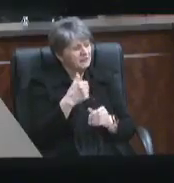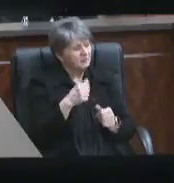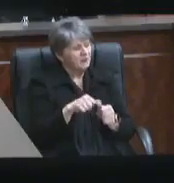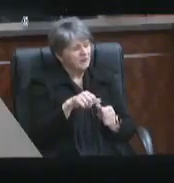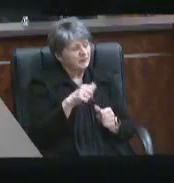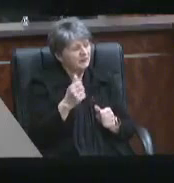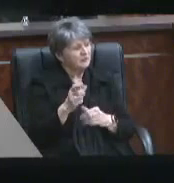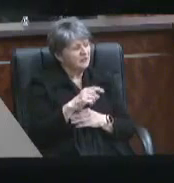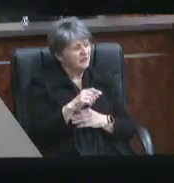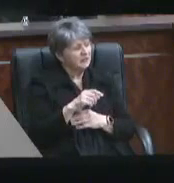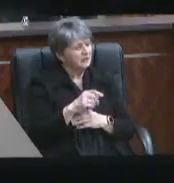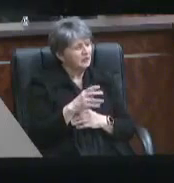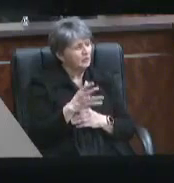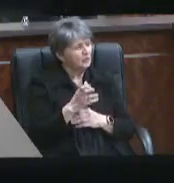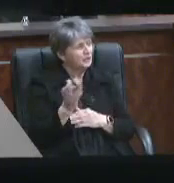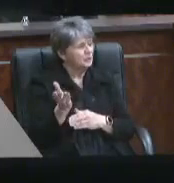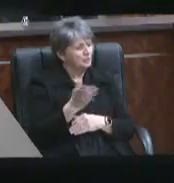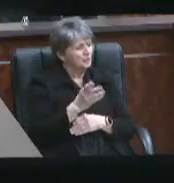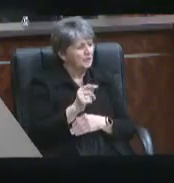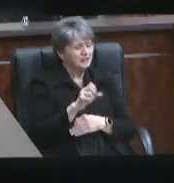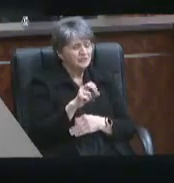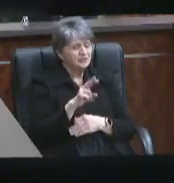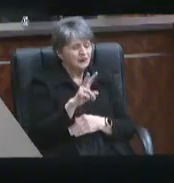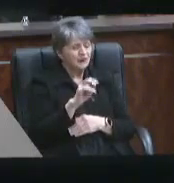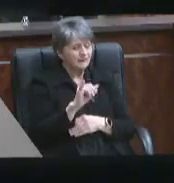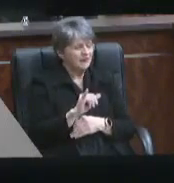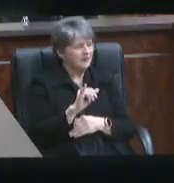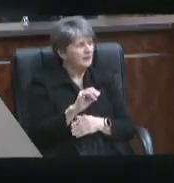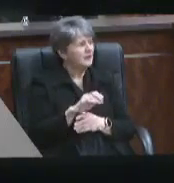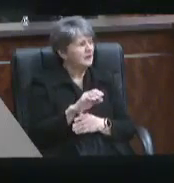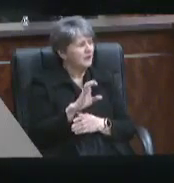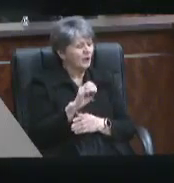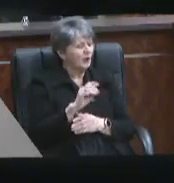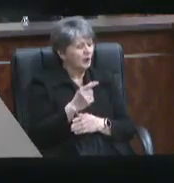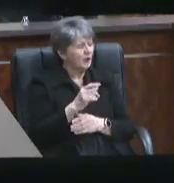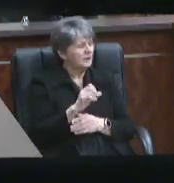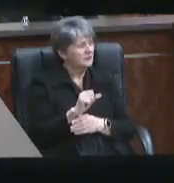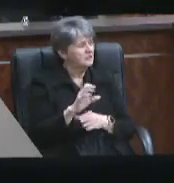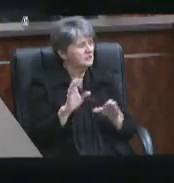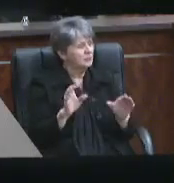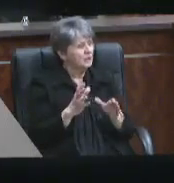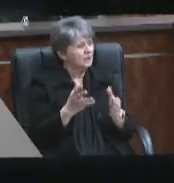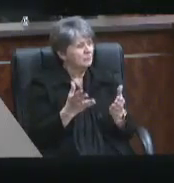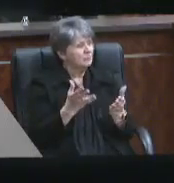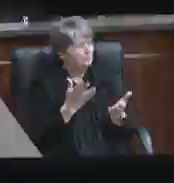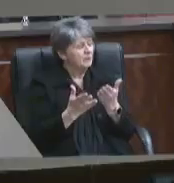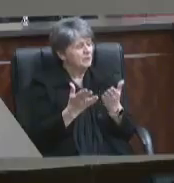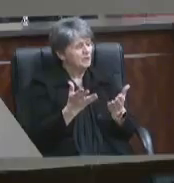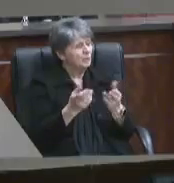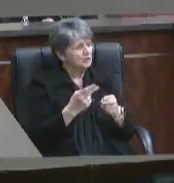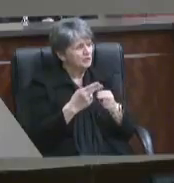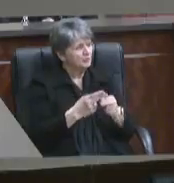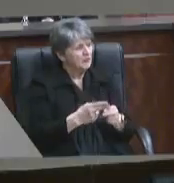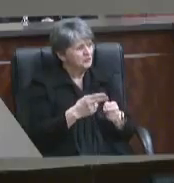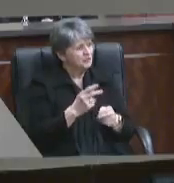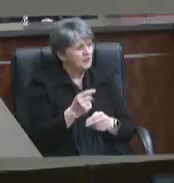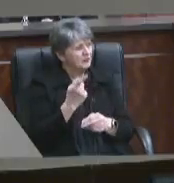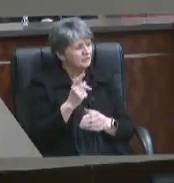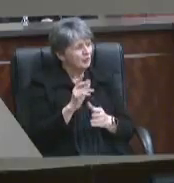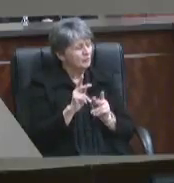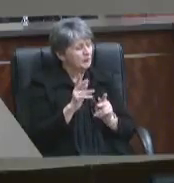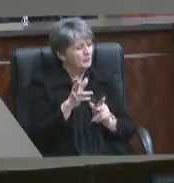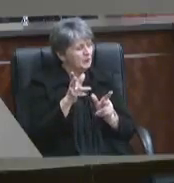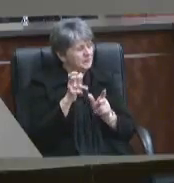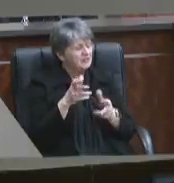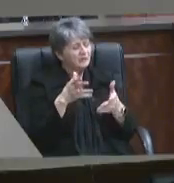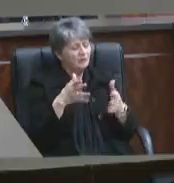it. Survey that COG is doing. You may want to mention that just for those that may be listening and those. I already